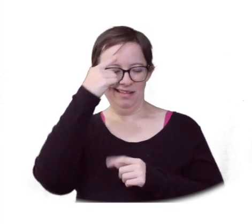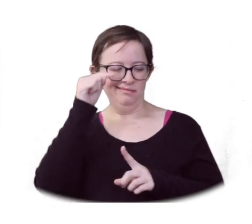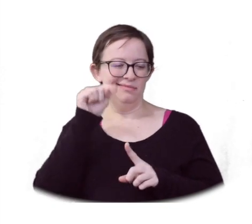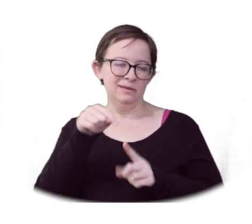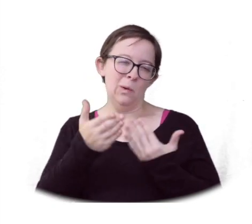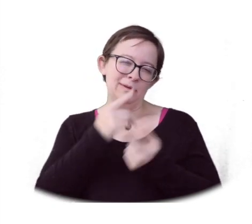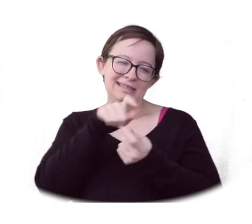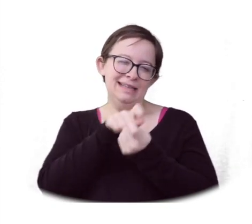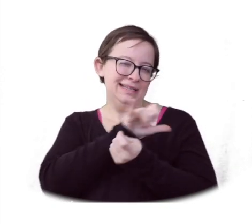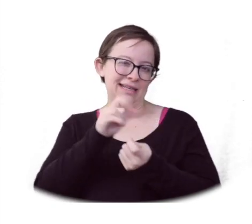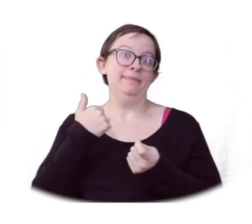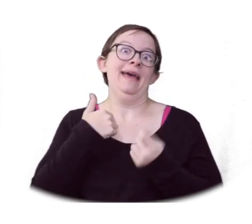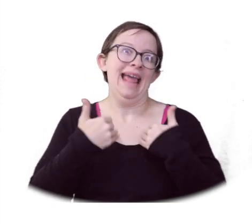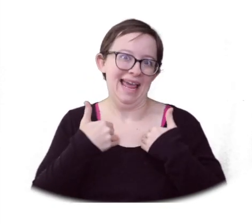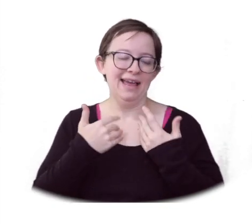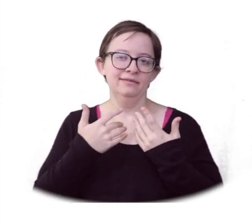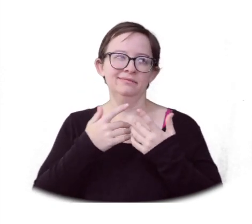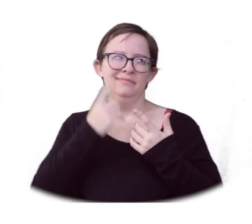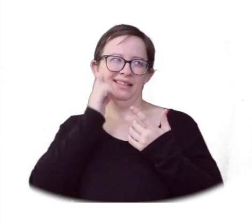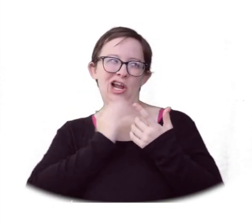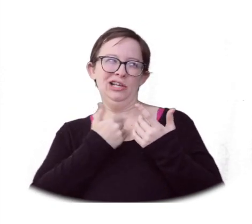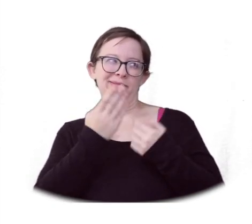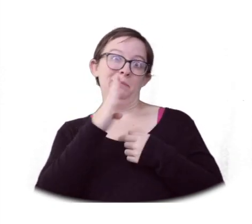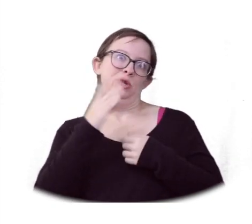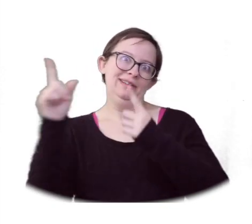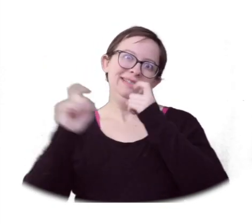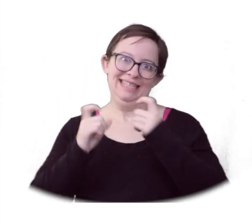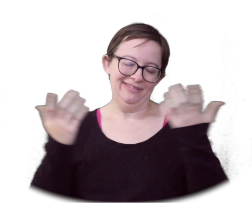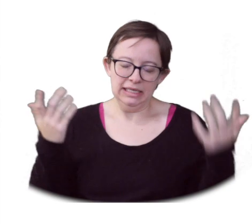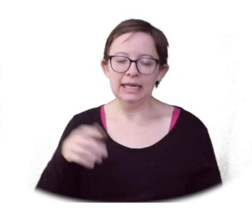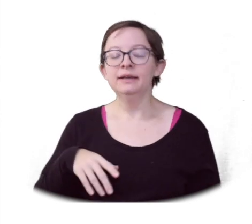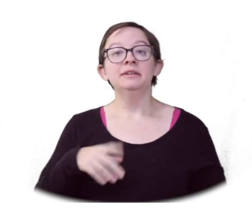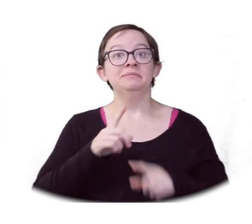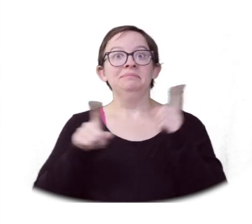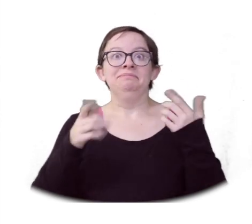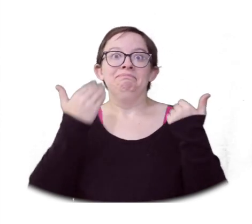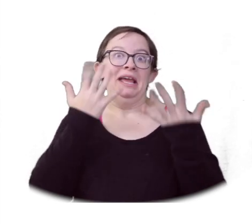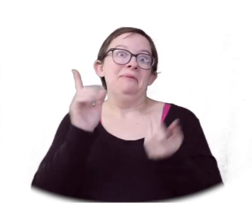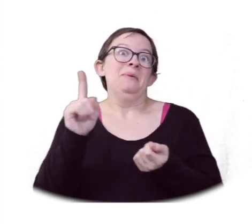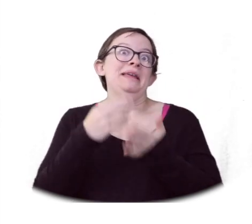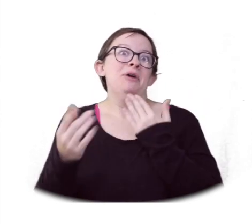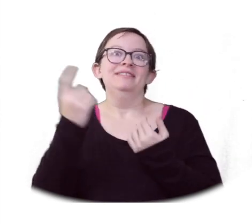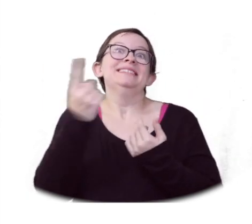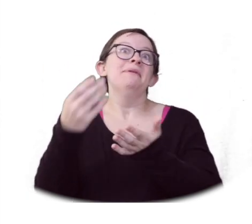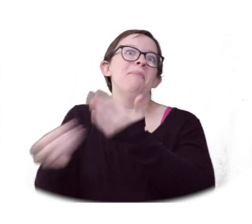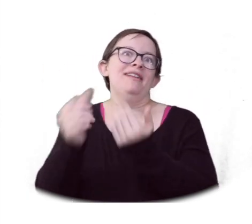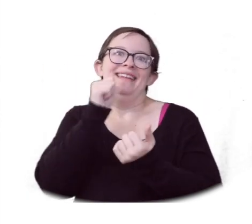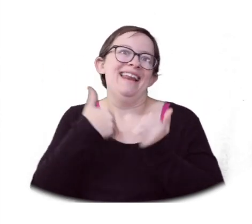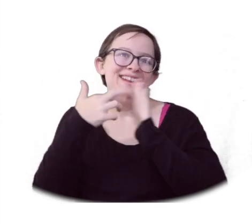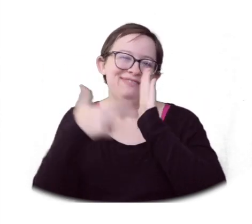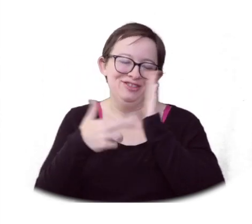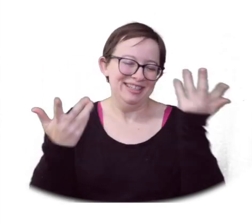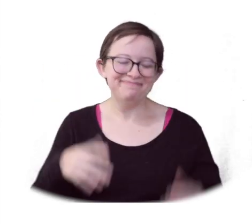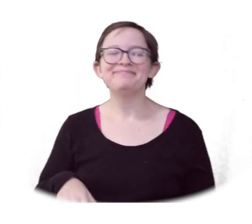Cole. I think this is pretty much almost the exact same one that I have. I think ours was blue. We were gifted to it, but I don't know where they got it from because someone